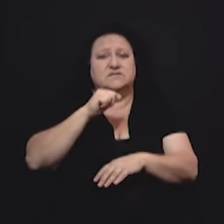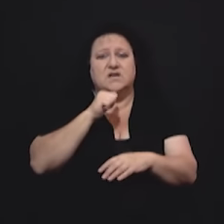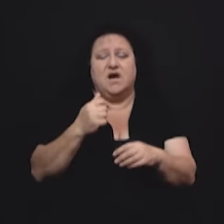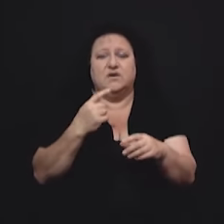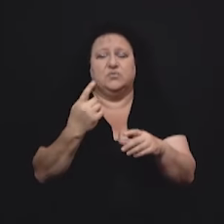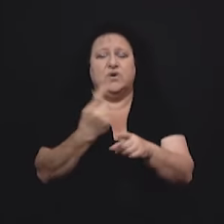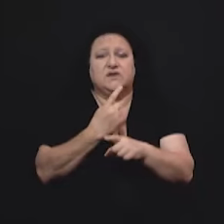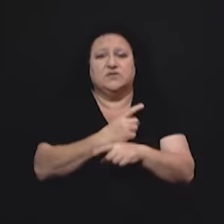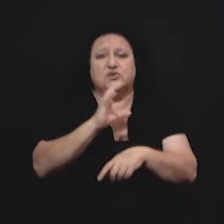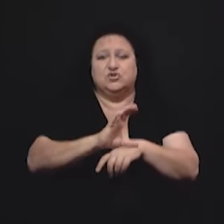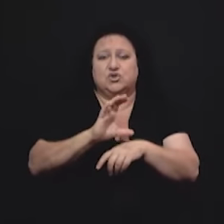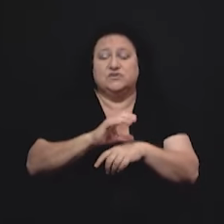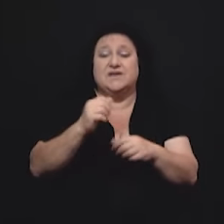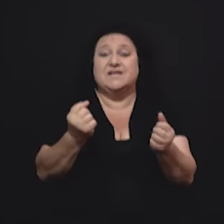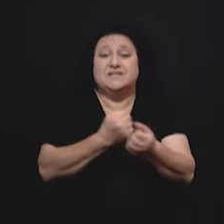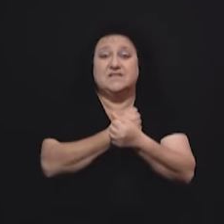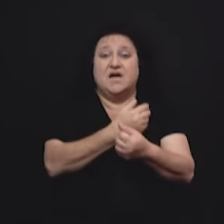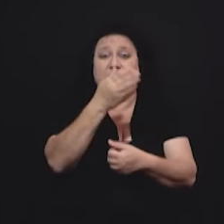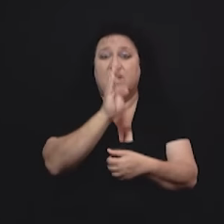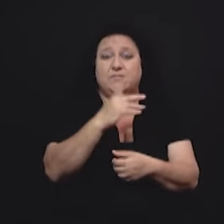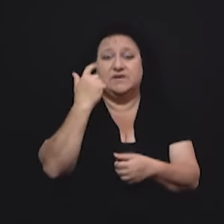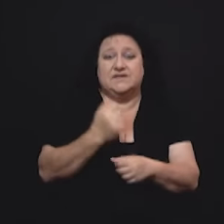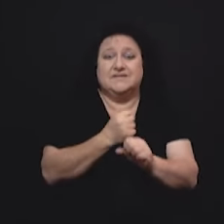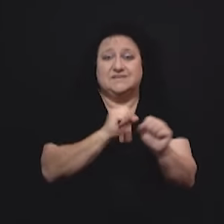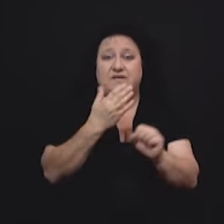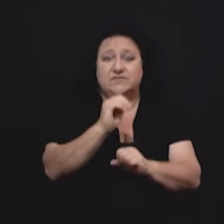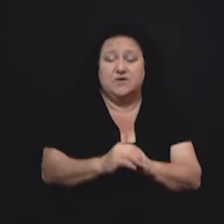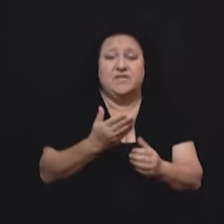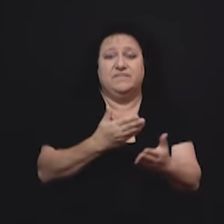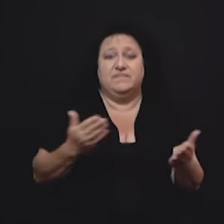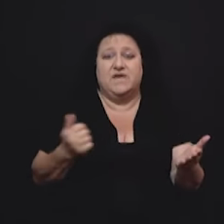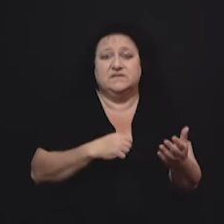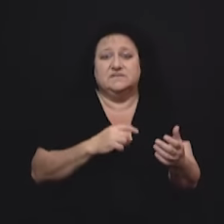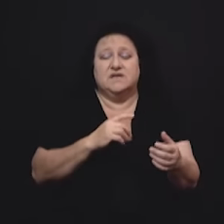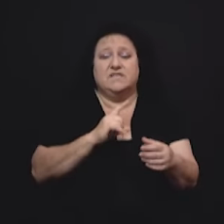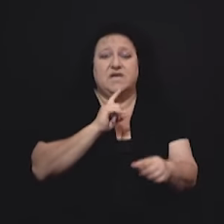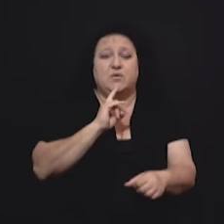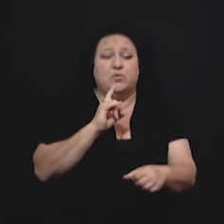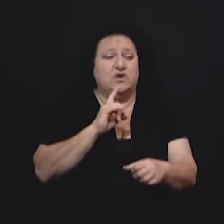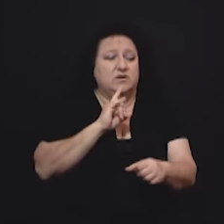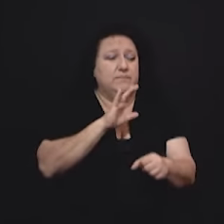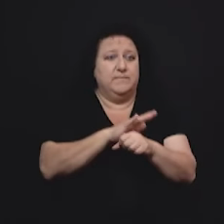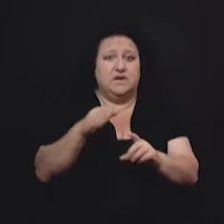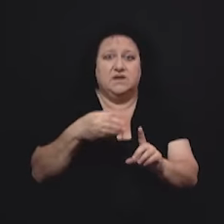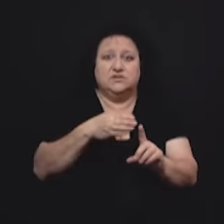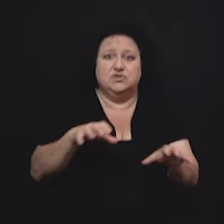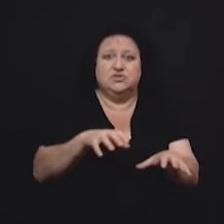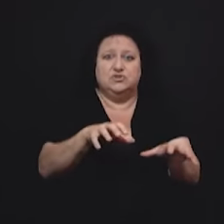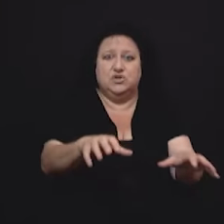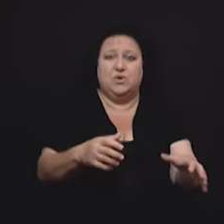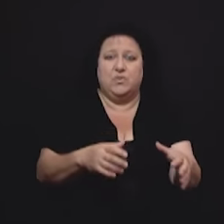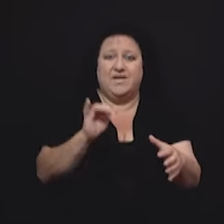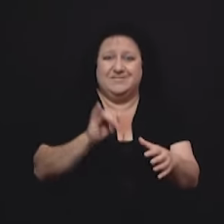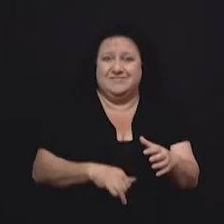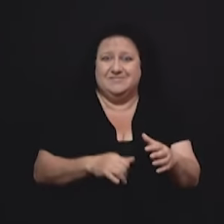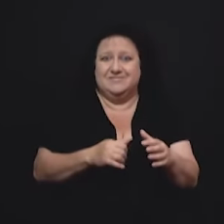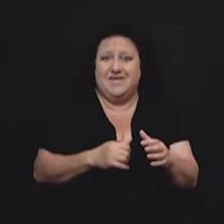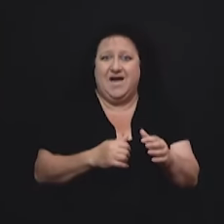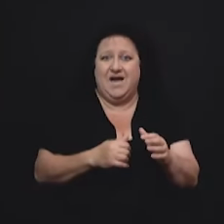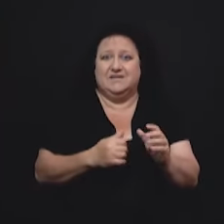God, because he had saved them, there were things that they were committed to, and the outflow was that they wanted to be with God's people. You want to know why? Because they were